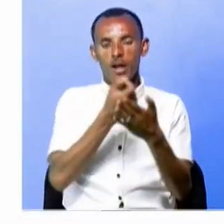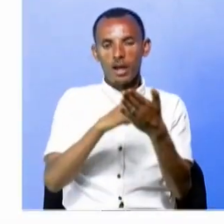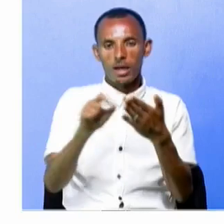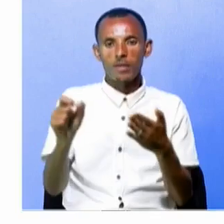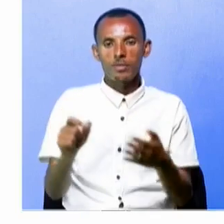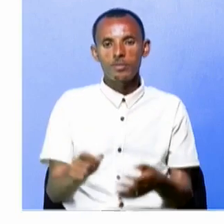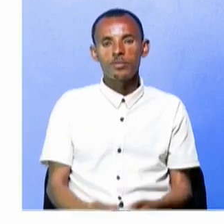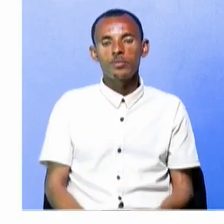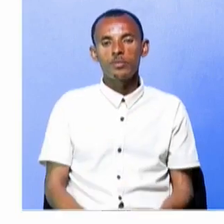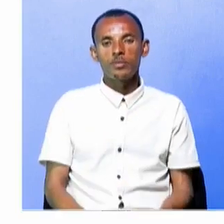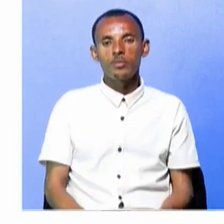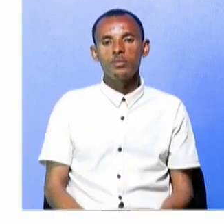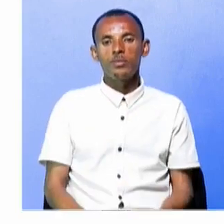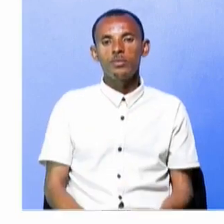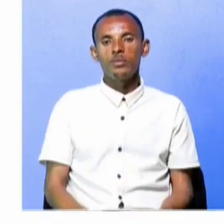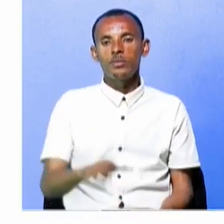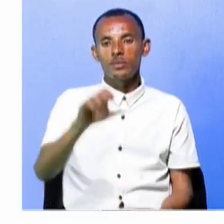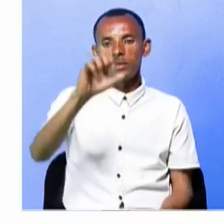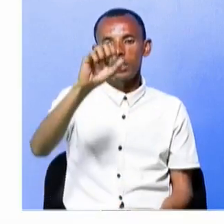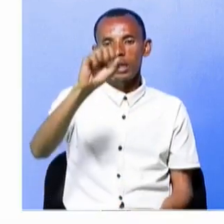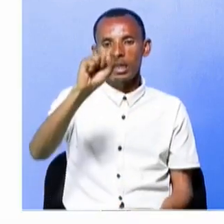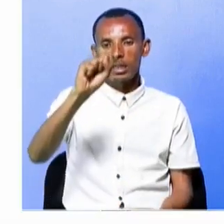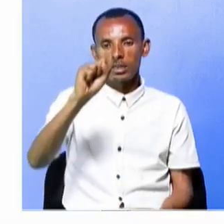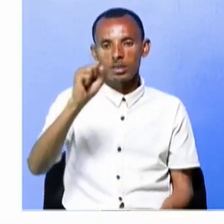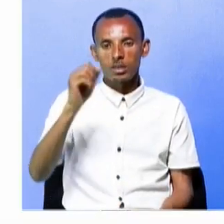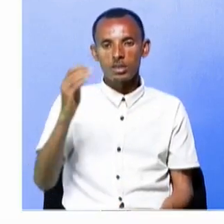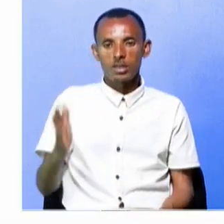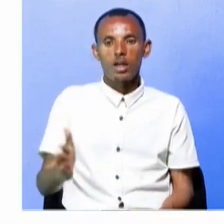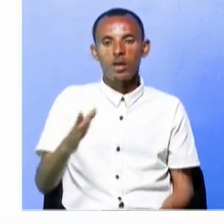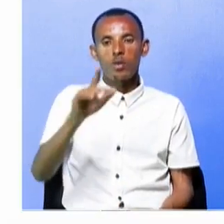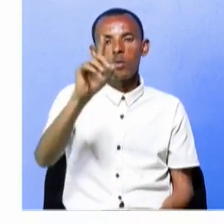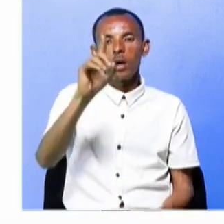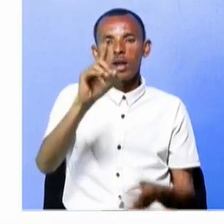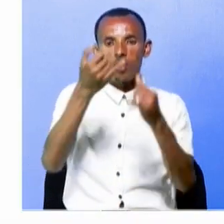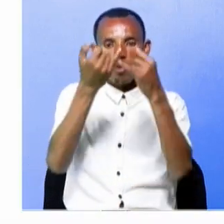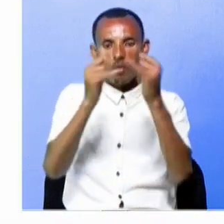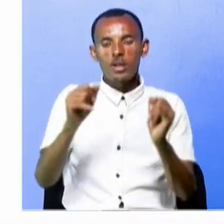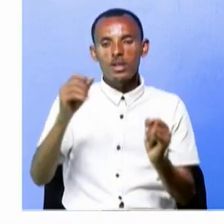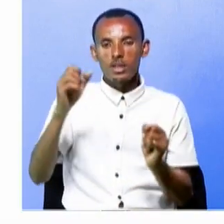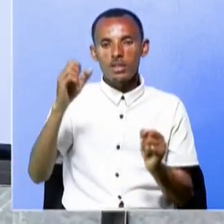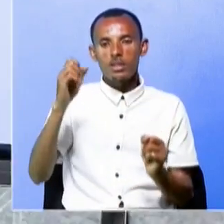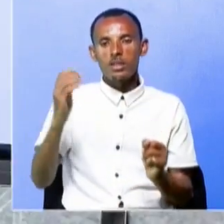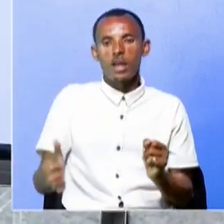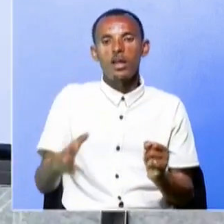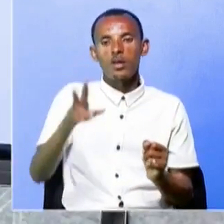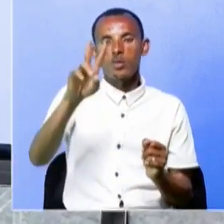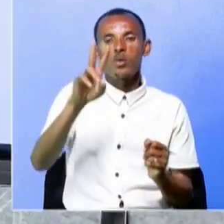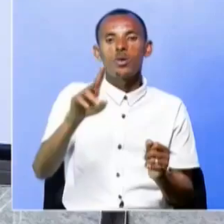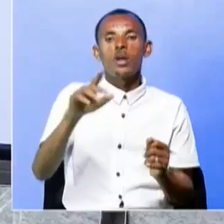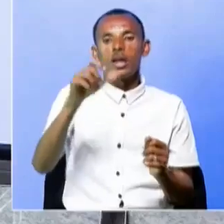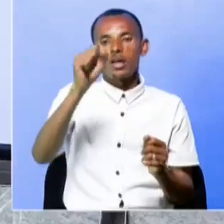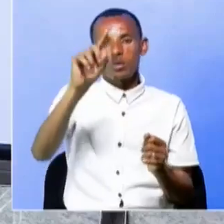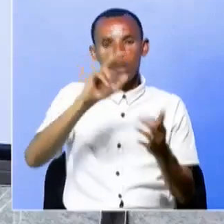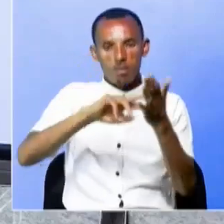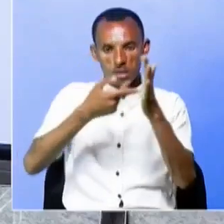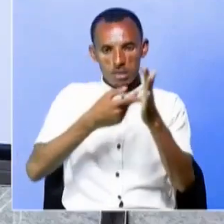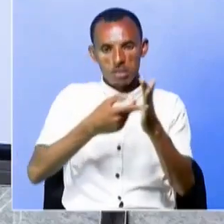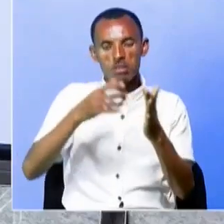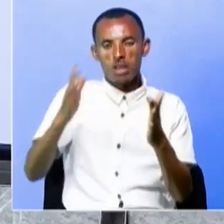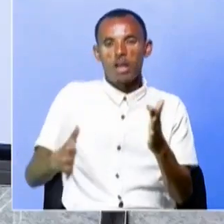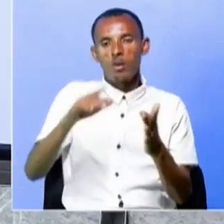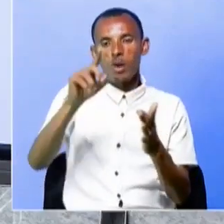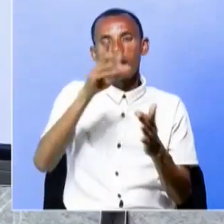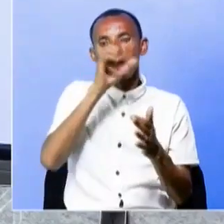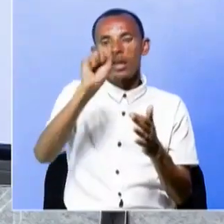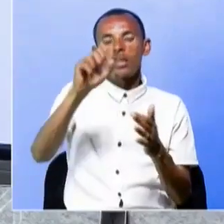like this. Okay, S1 by S2, where S1 is one of the sides of triangle ABC and